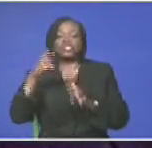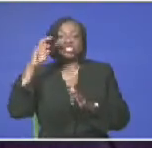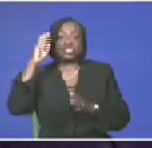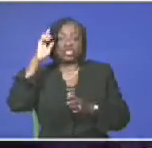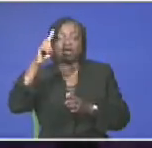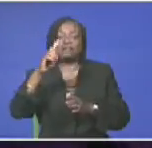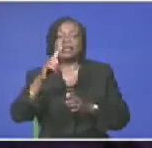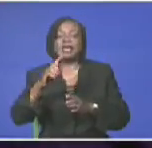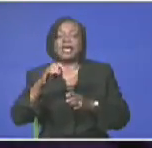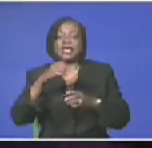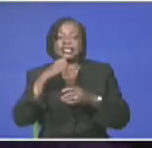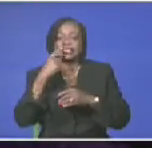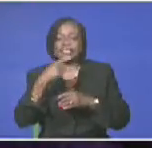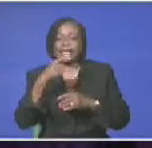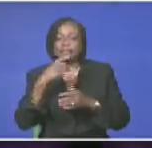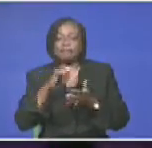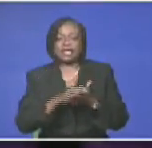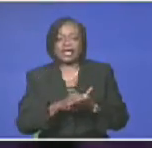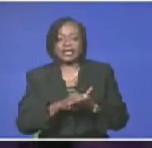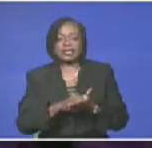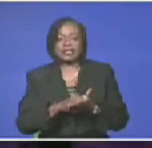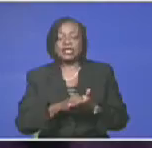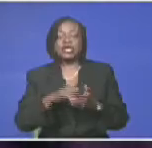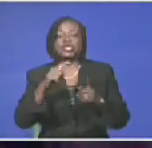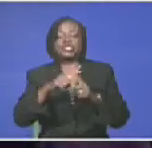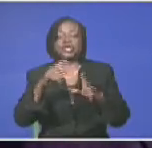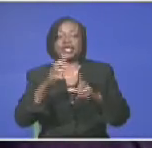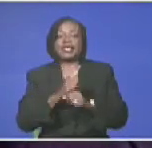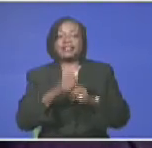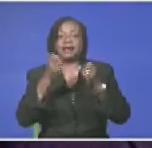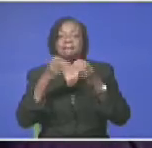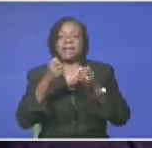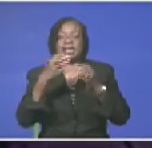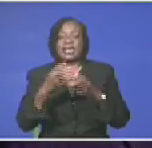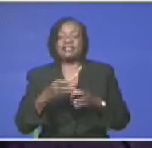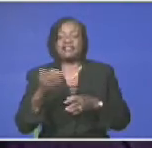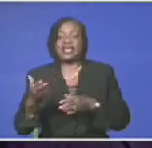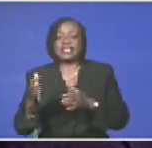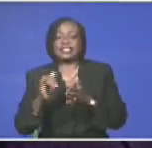to continue to receive many of the concessions that Hutchison now does.